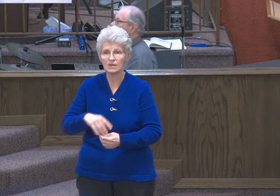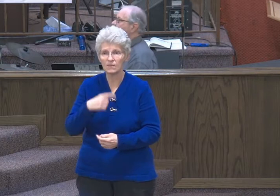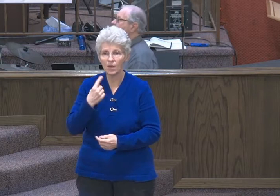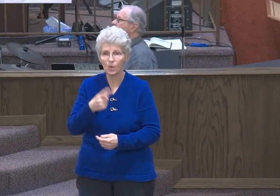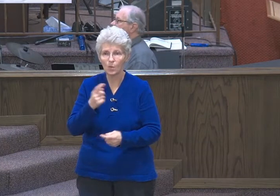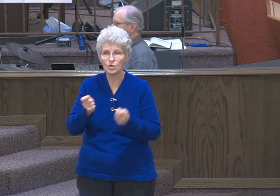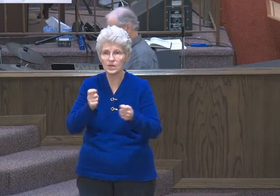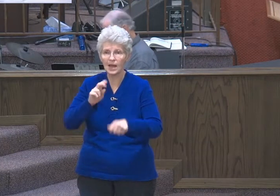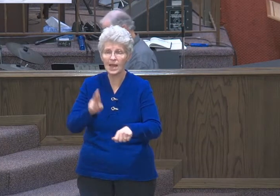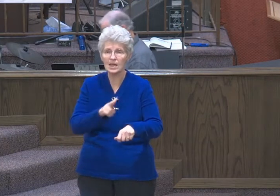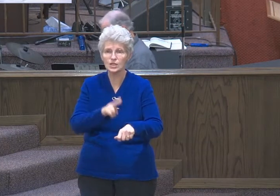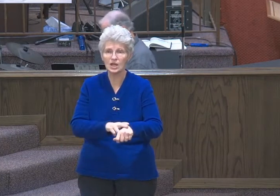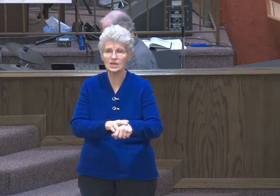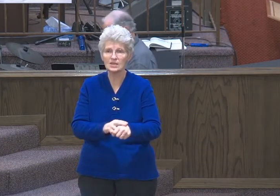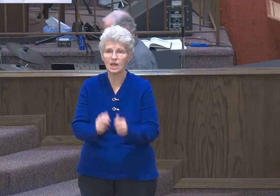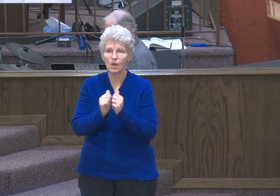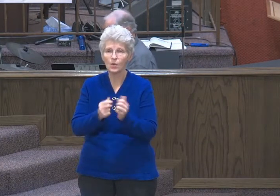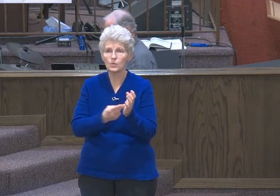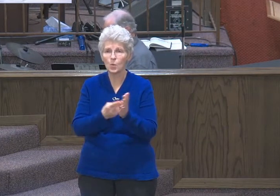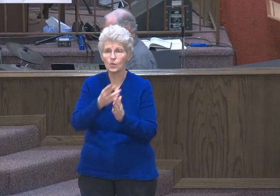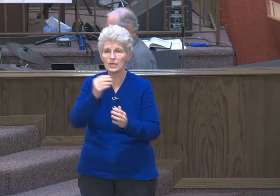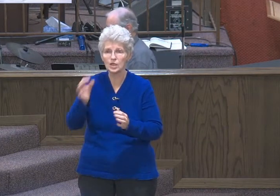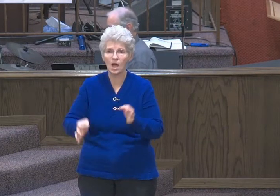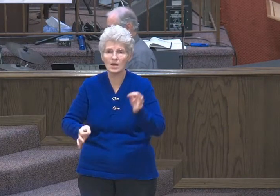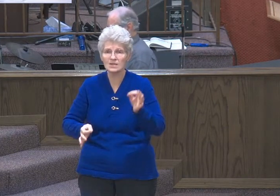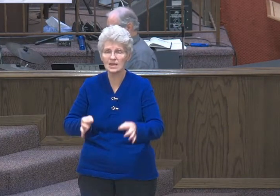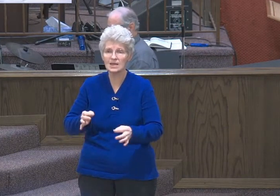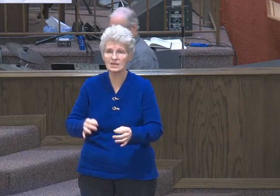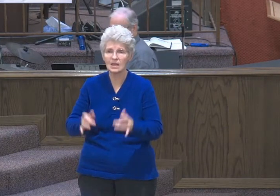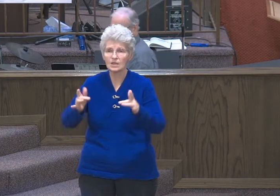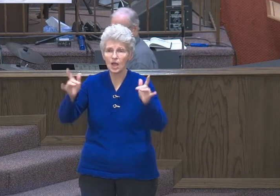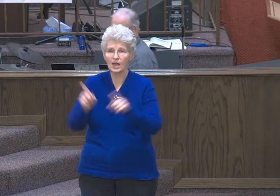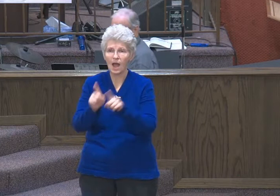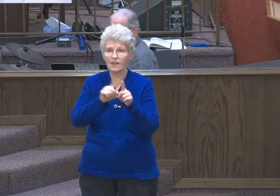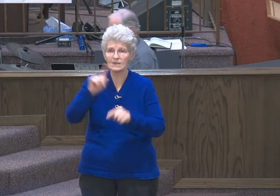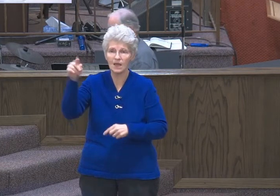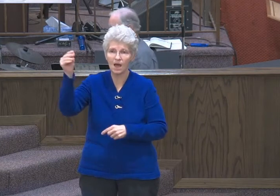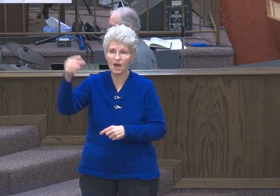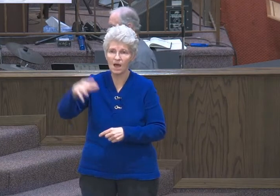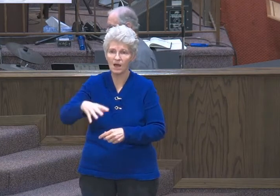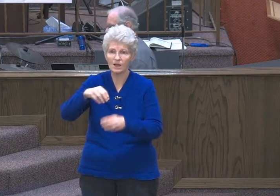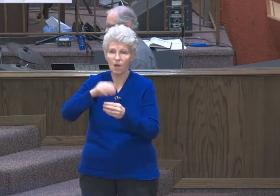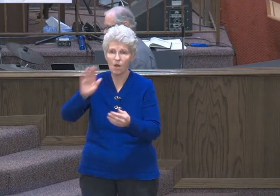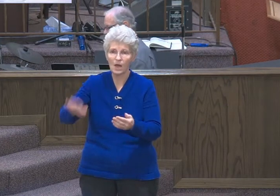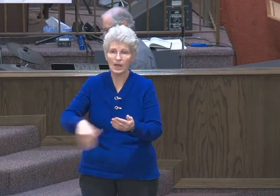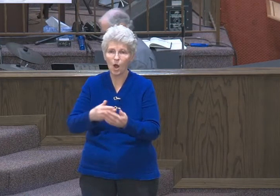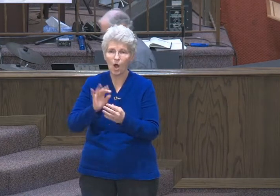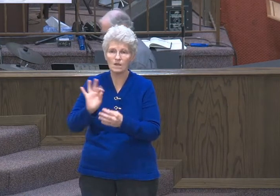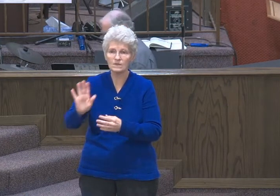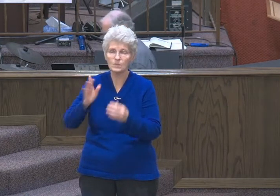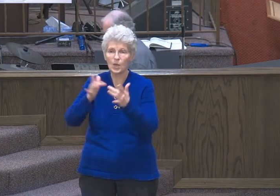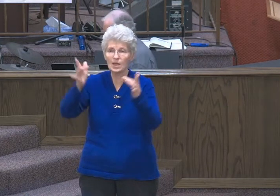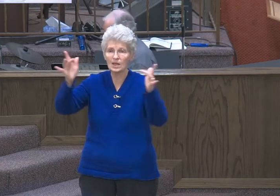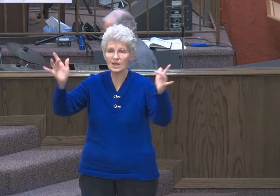nations with truth and justice, shines like the sun in all of its brilliance, the King